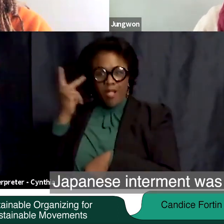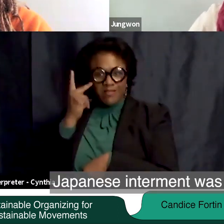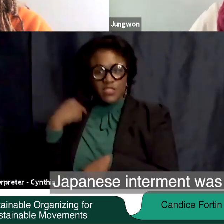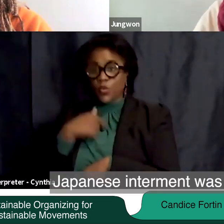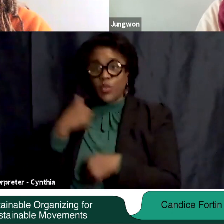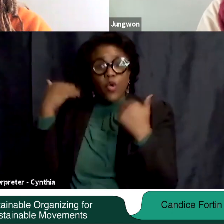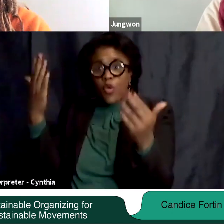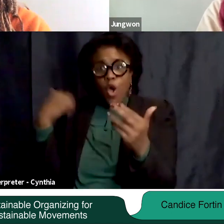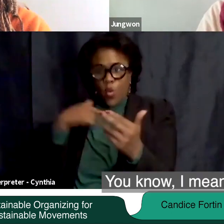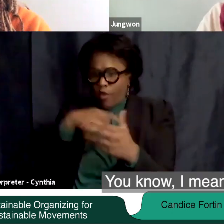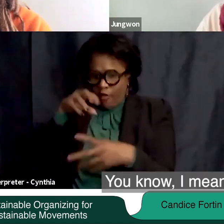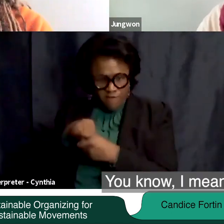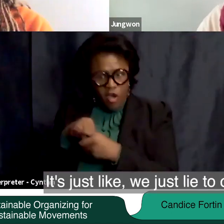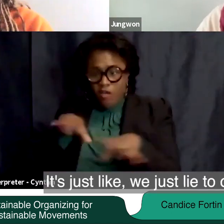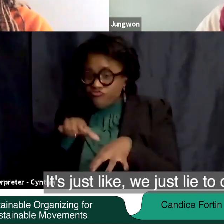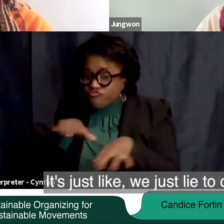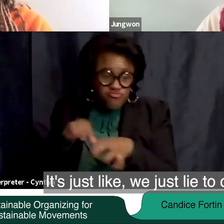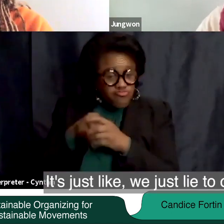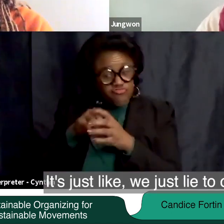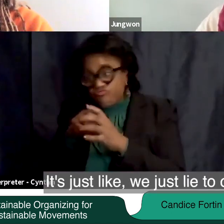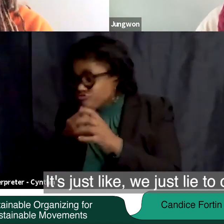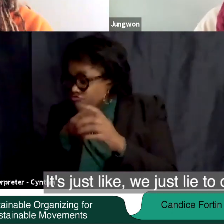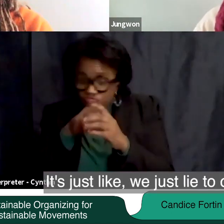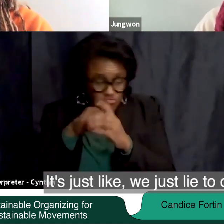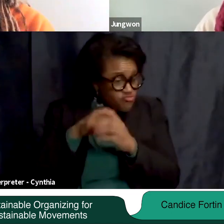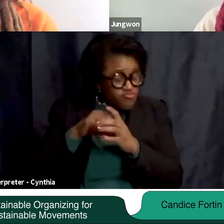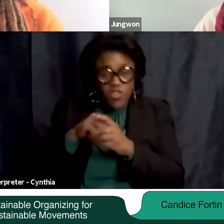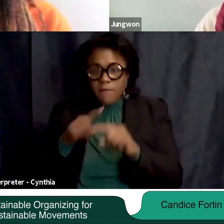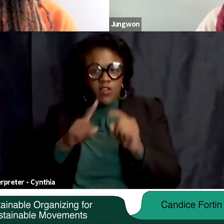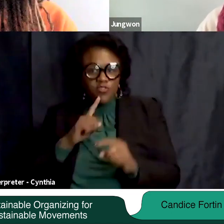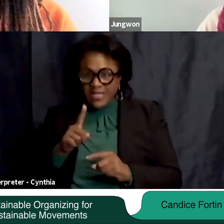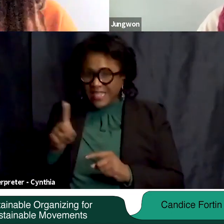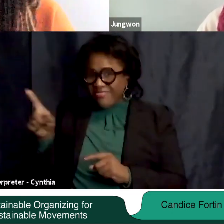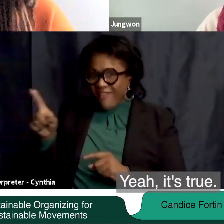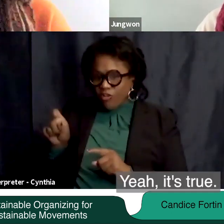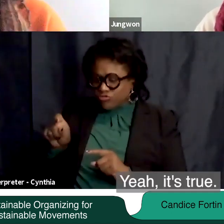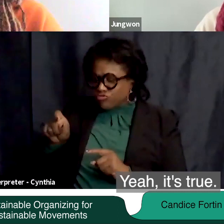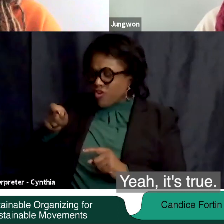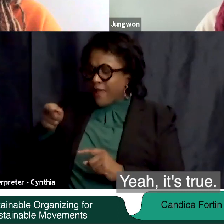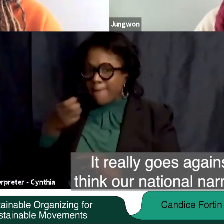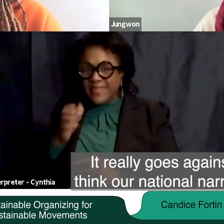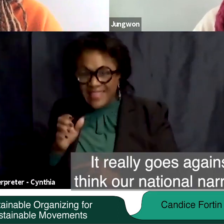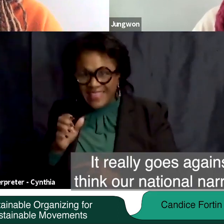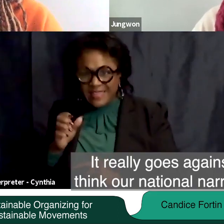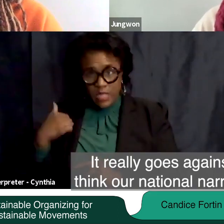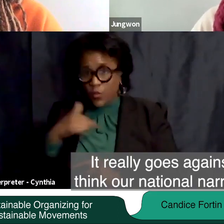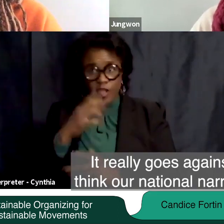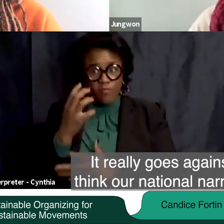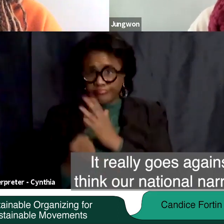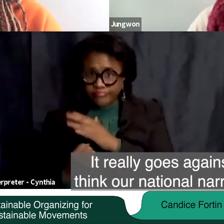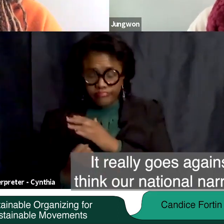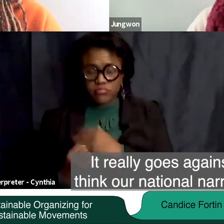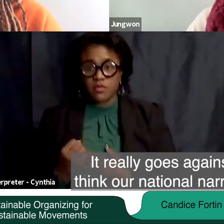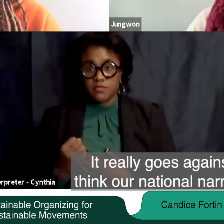was fascism. It's just like we just lie to ourselves. Yeah, it's true. It really goes against,